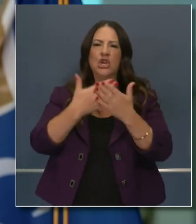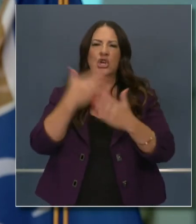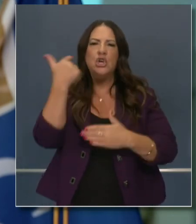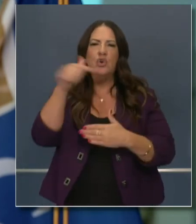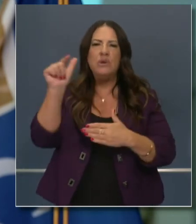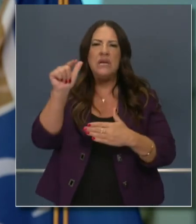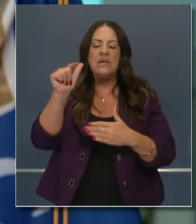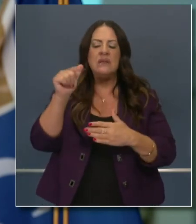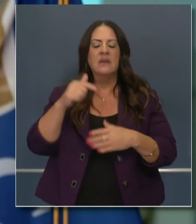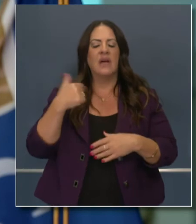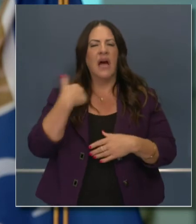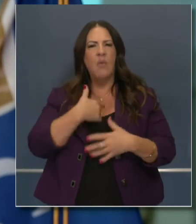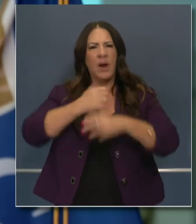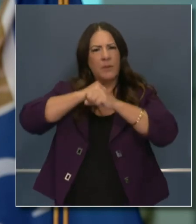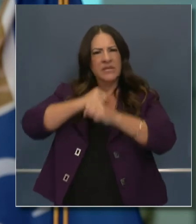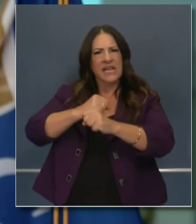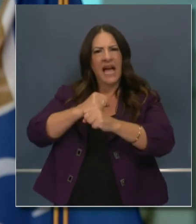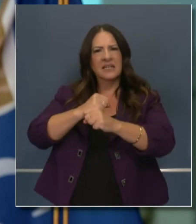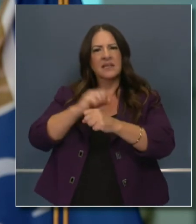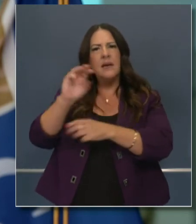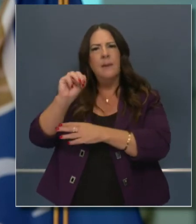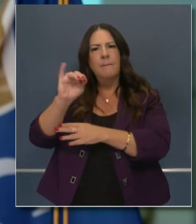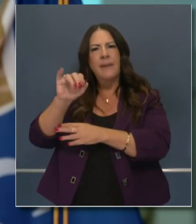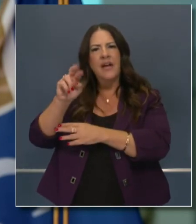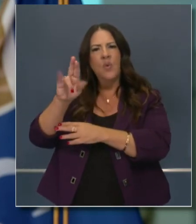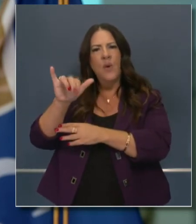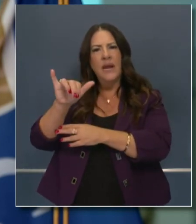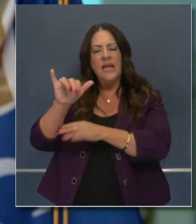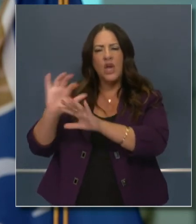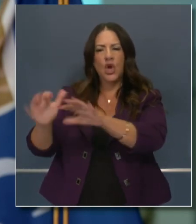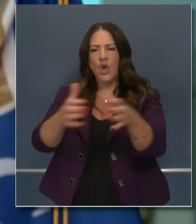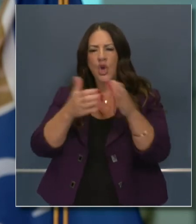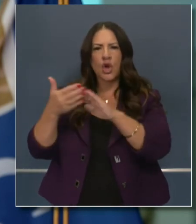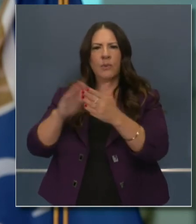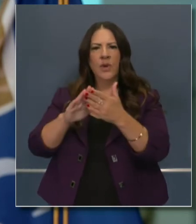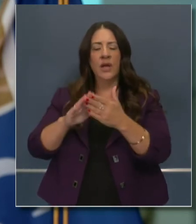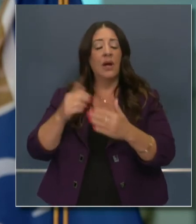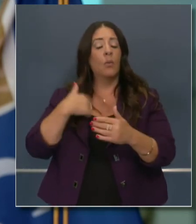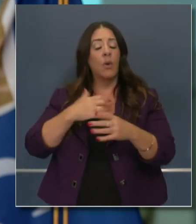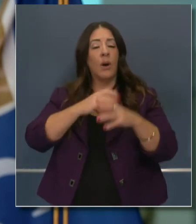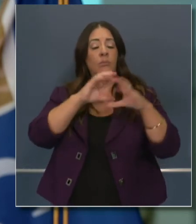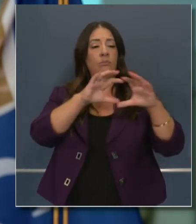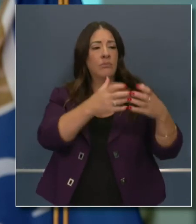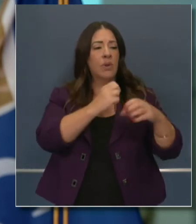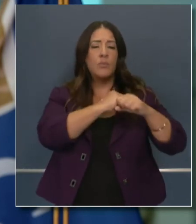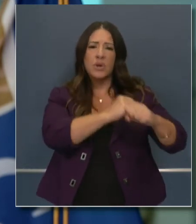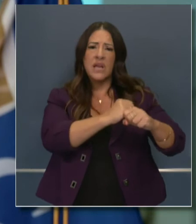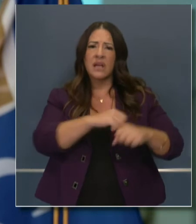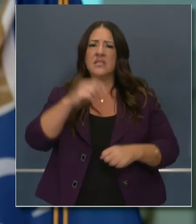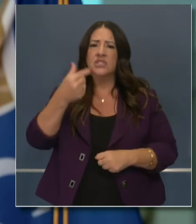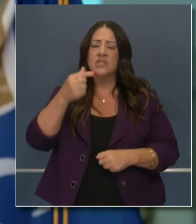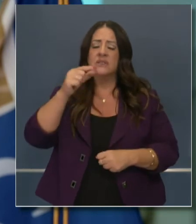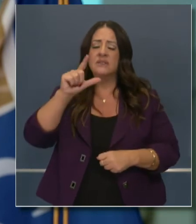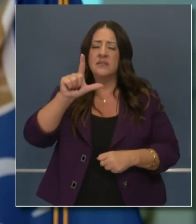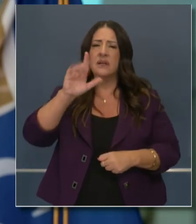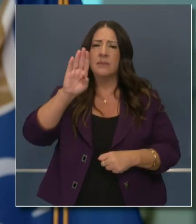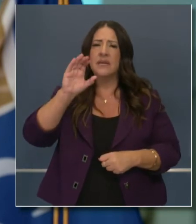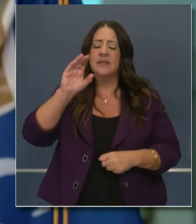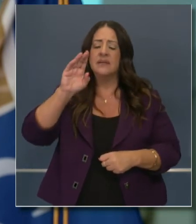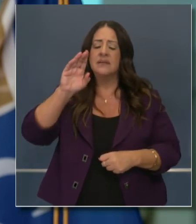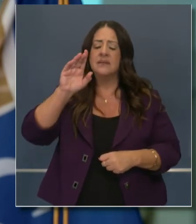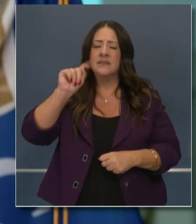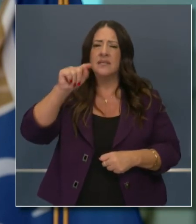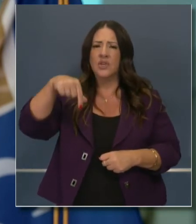about protection of minority communities, the LGBTQ community. I'm worried about a series of issues that